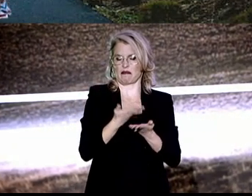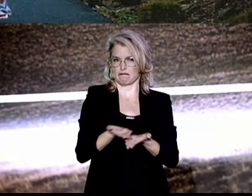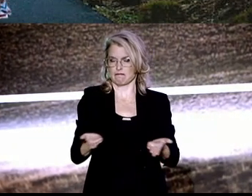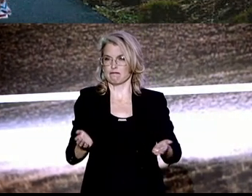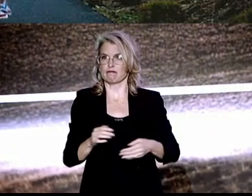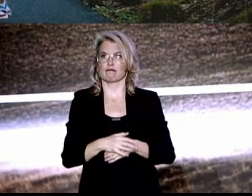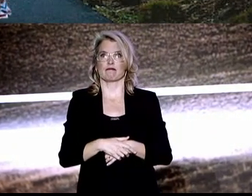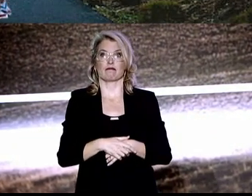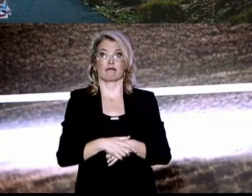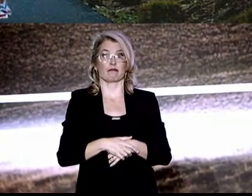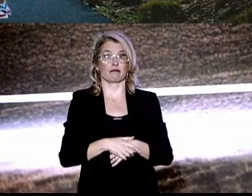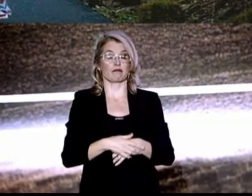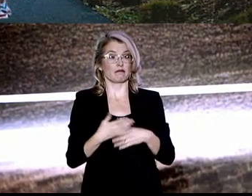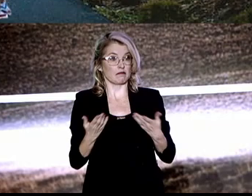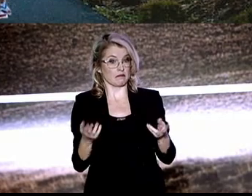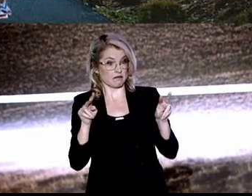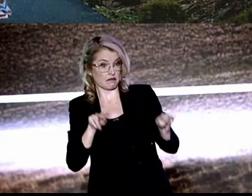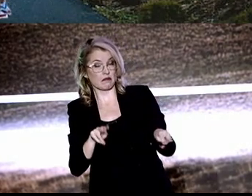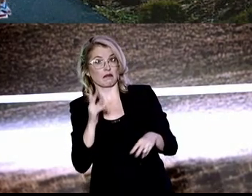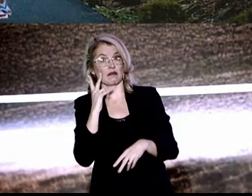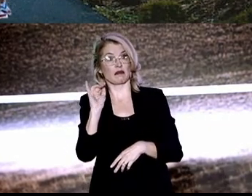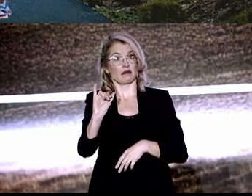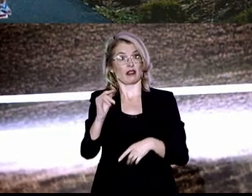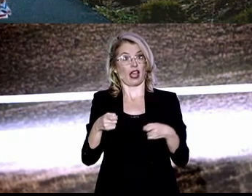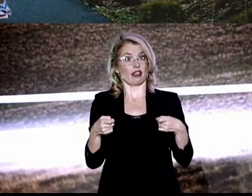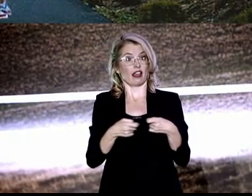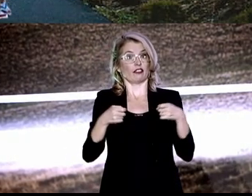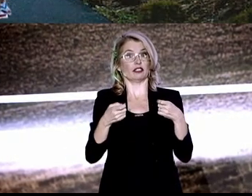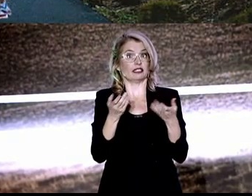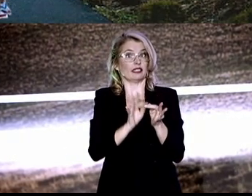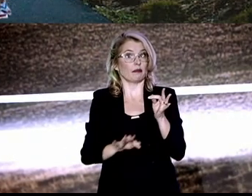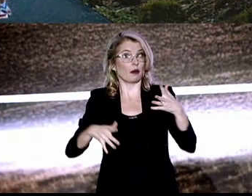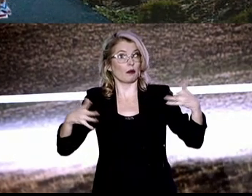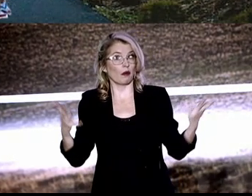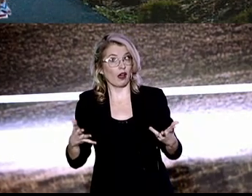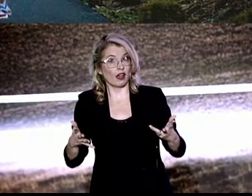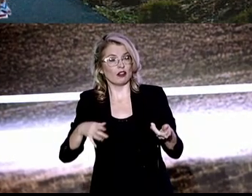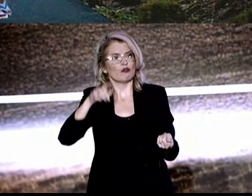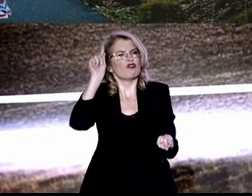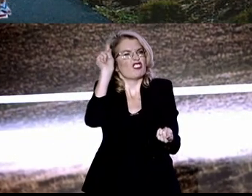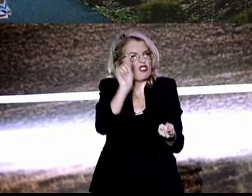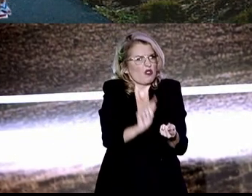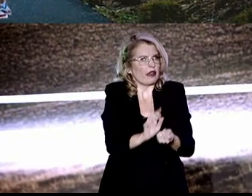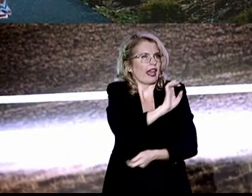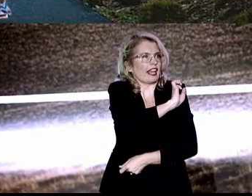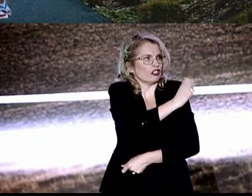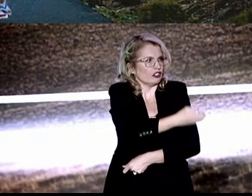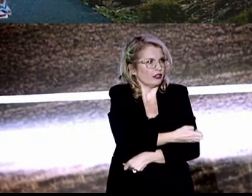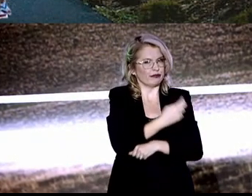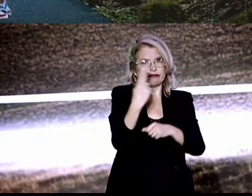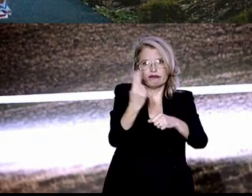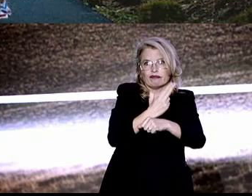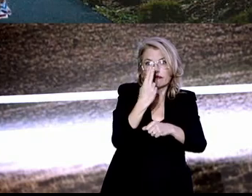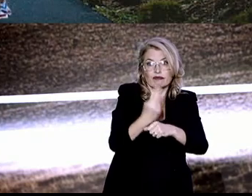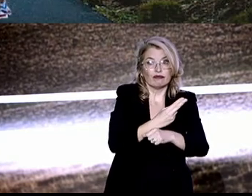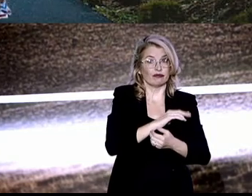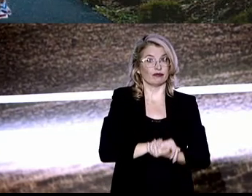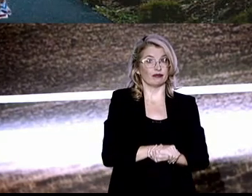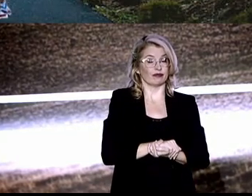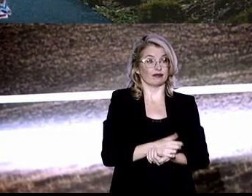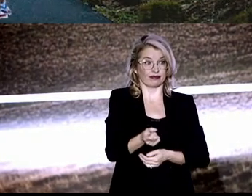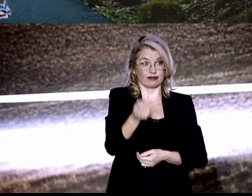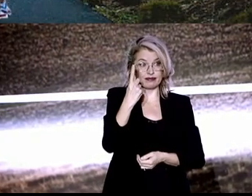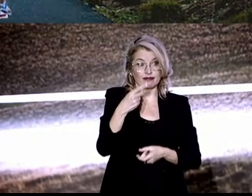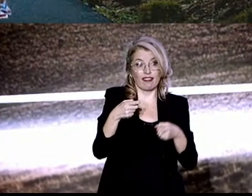So, at first glance, electrification seems to be simply a way of reducing energy consumption.